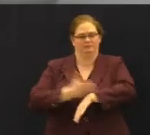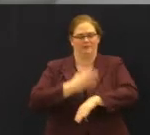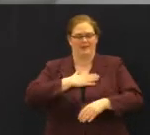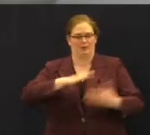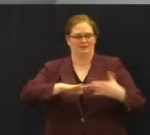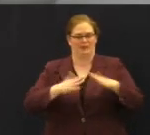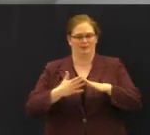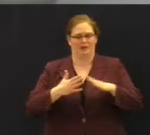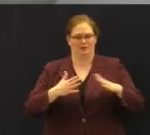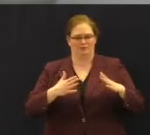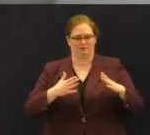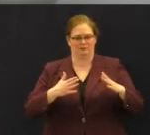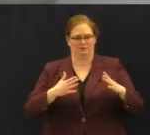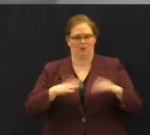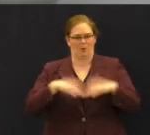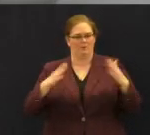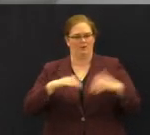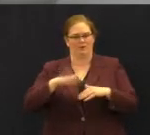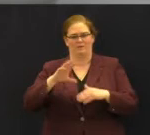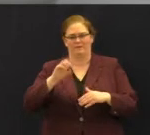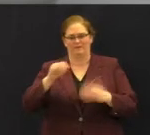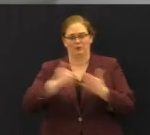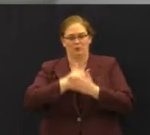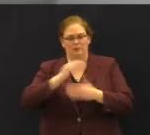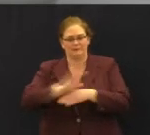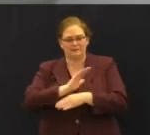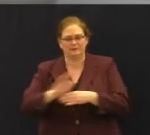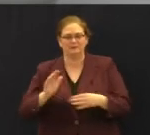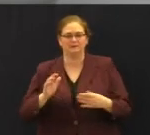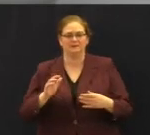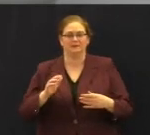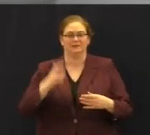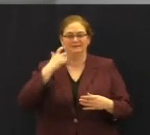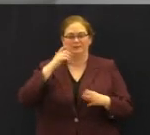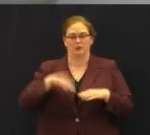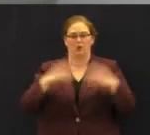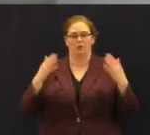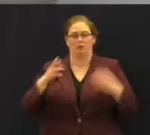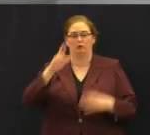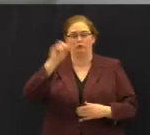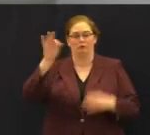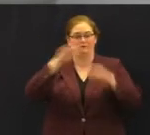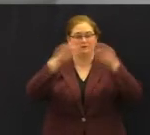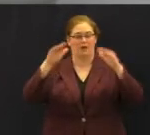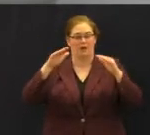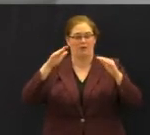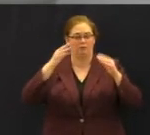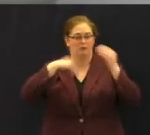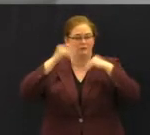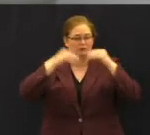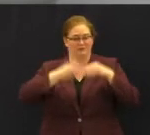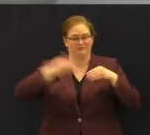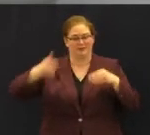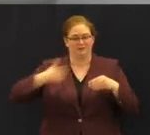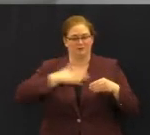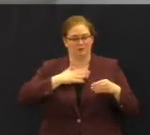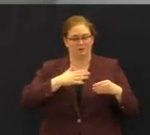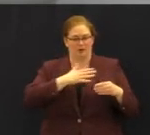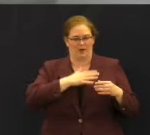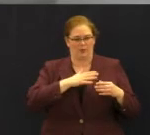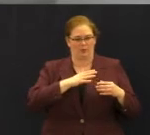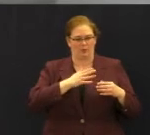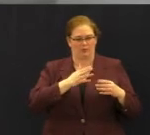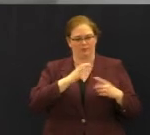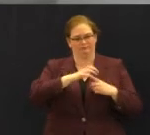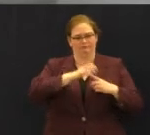We've opened over 50 new businesses. We just opened a rooftop restaurant next to Borough Hall, and we're opening 2